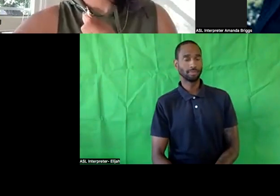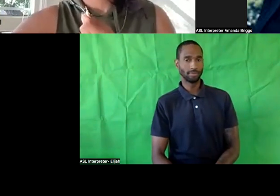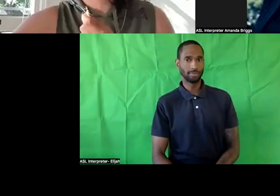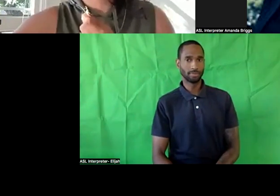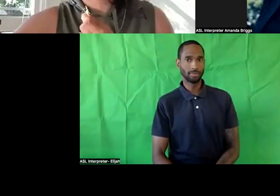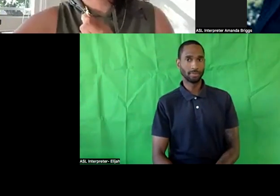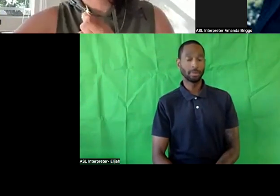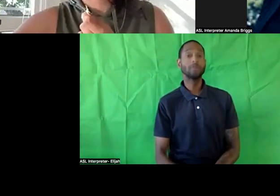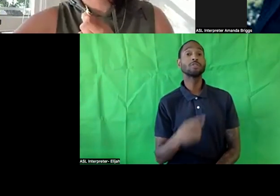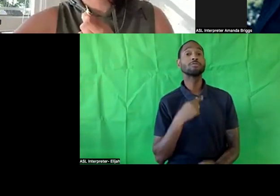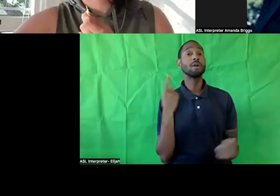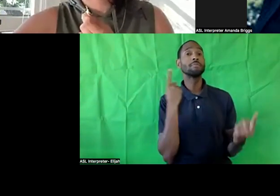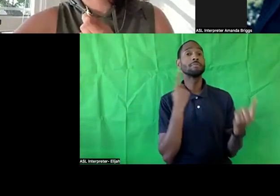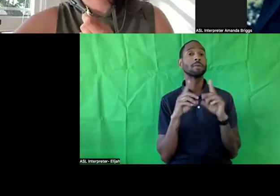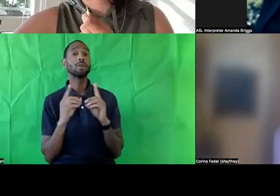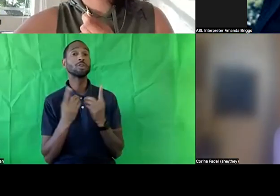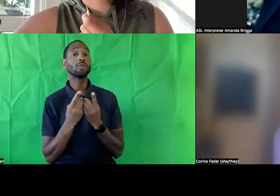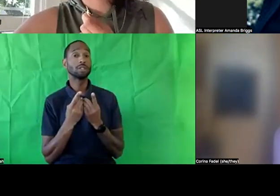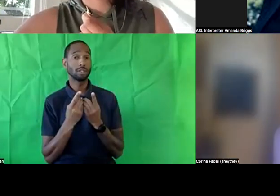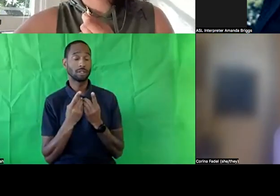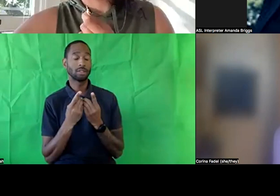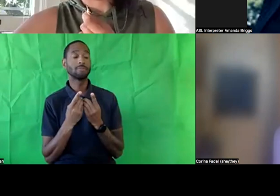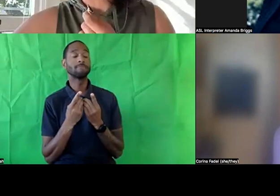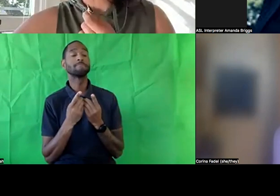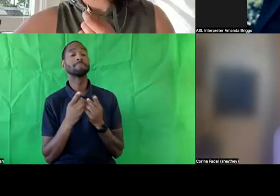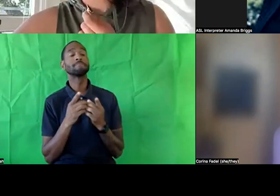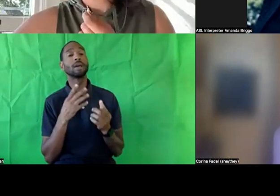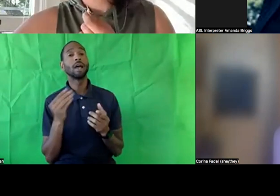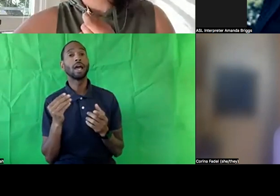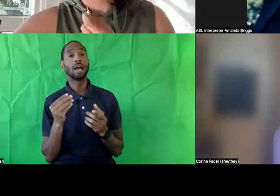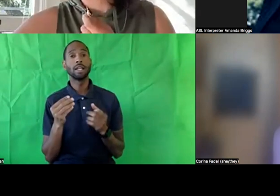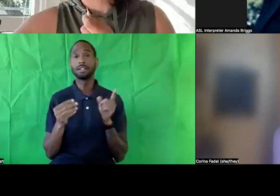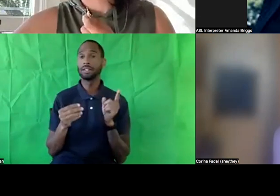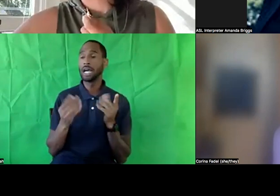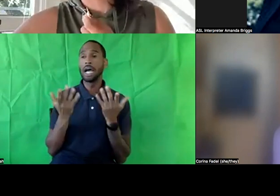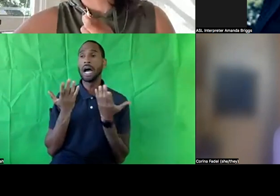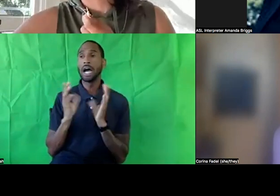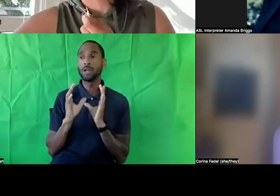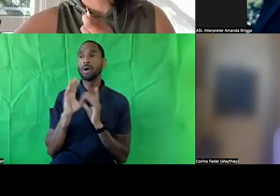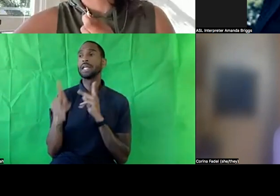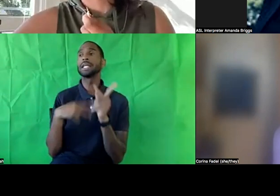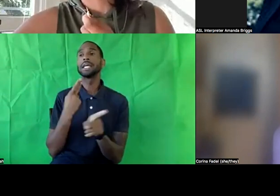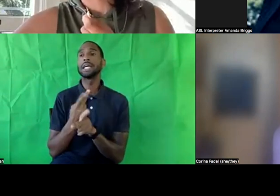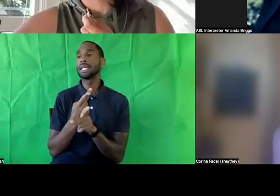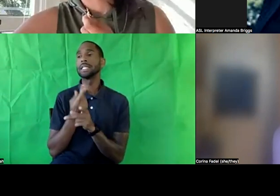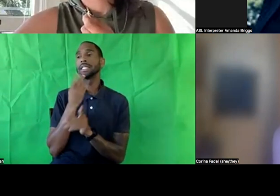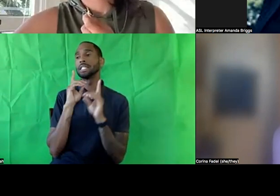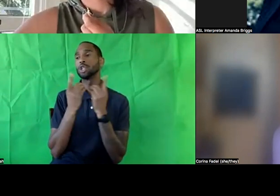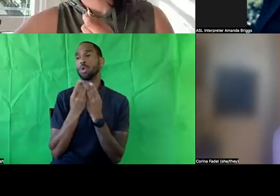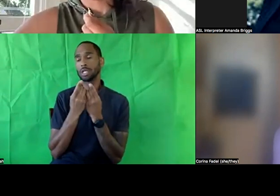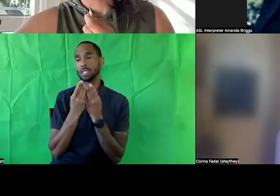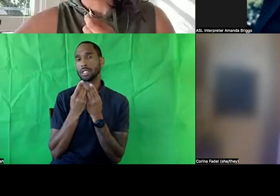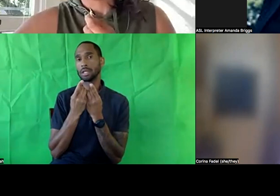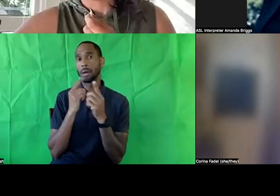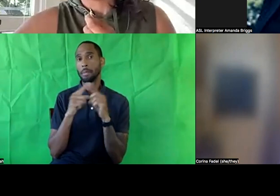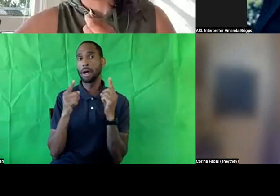So I'm thinking about donuts, and I don't want any donuts, but